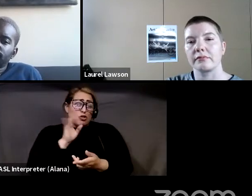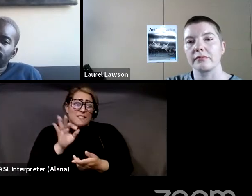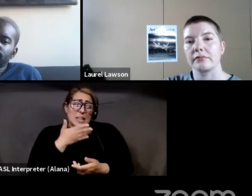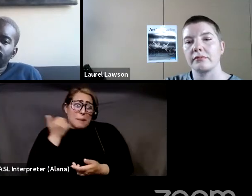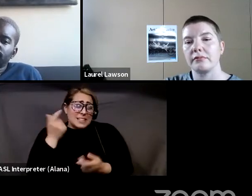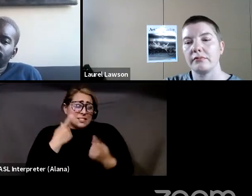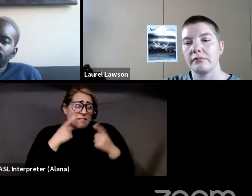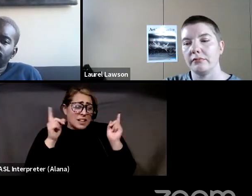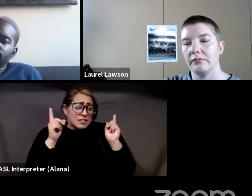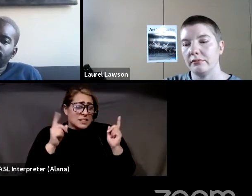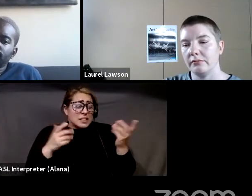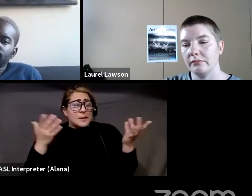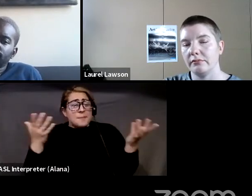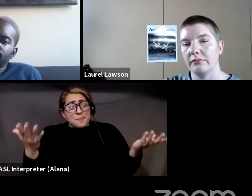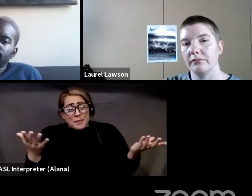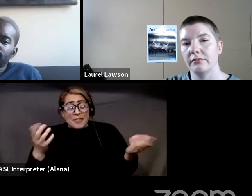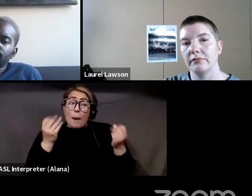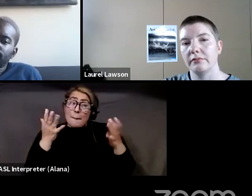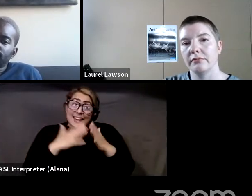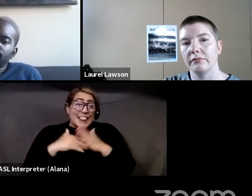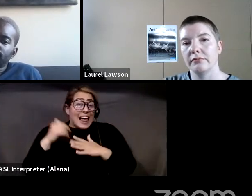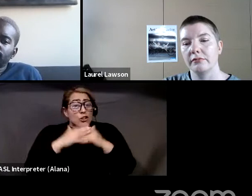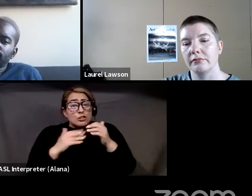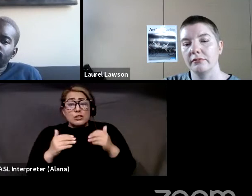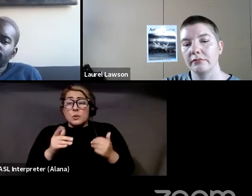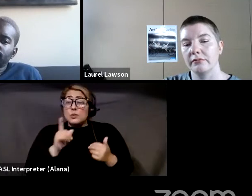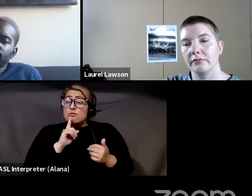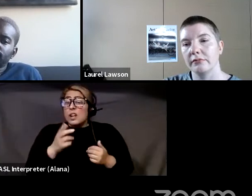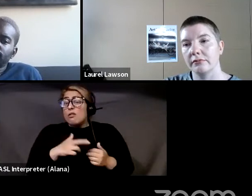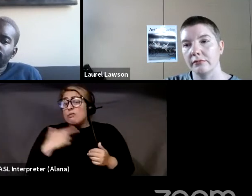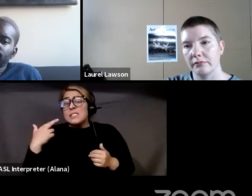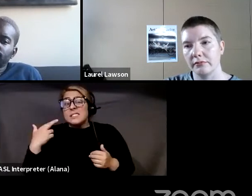It was a risk, something I was trying out.